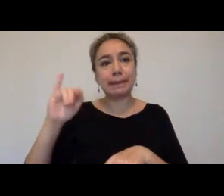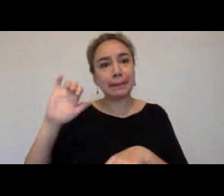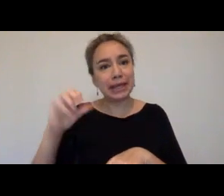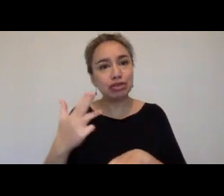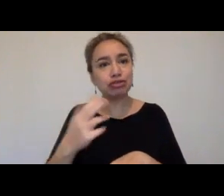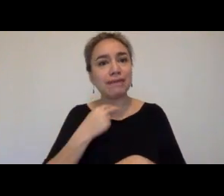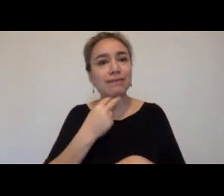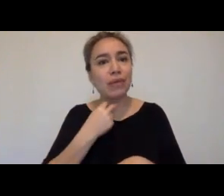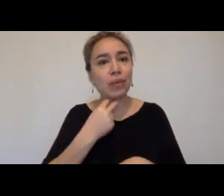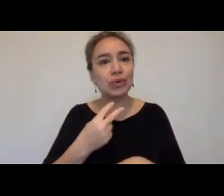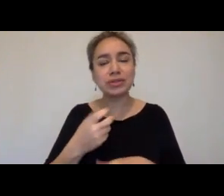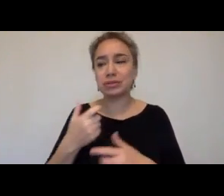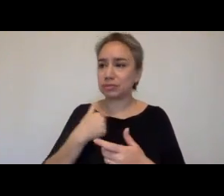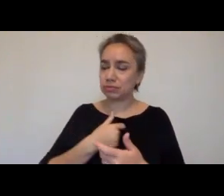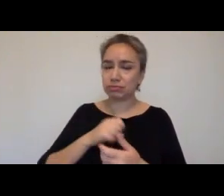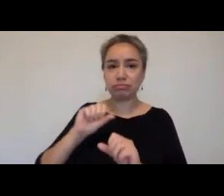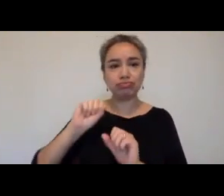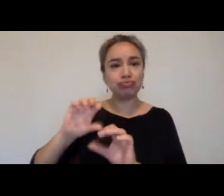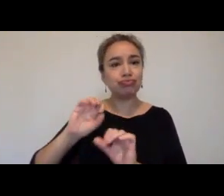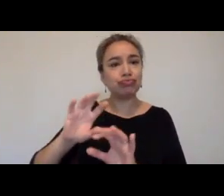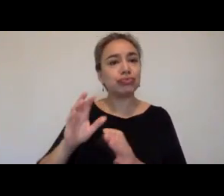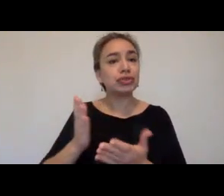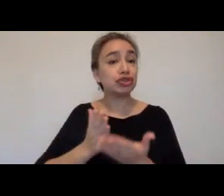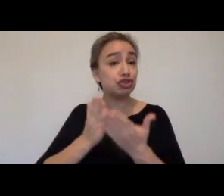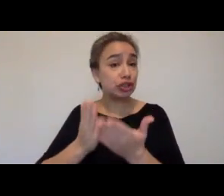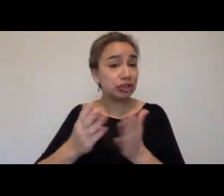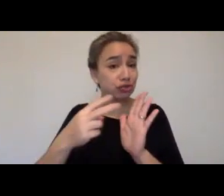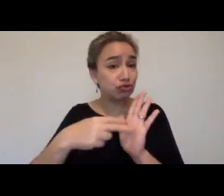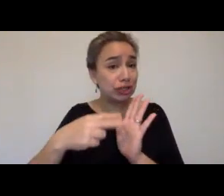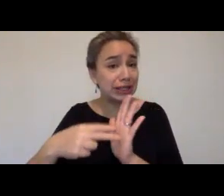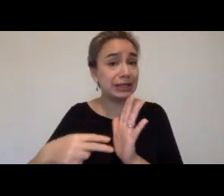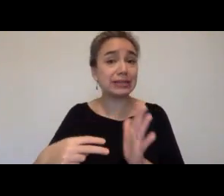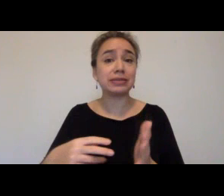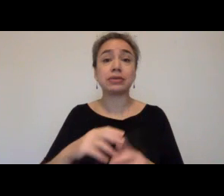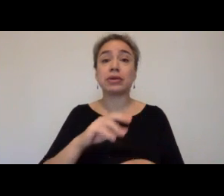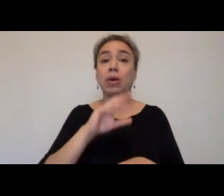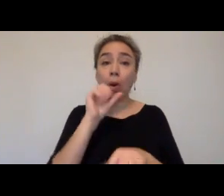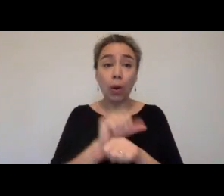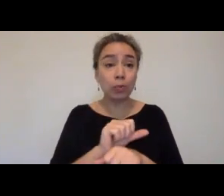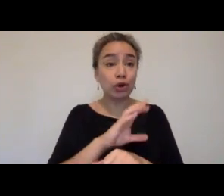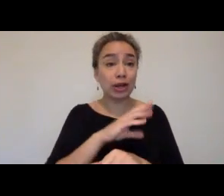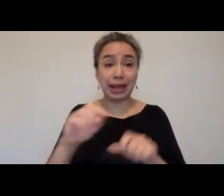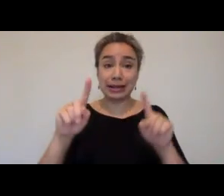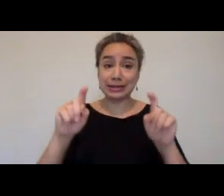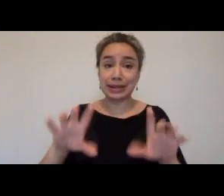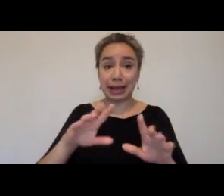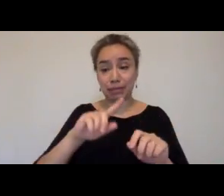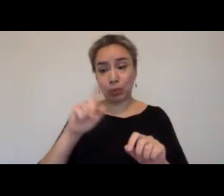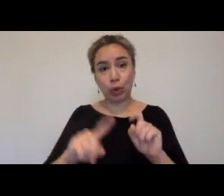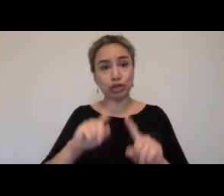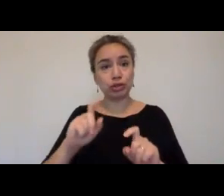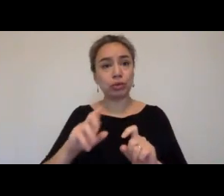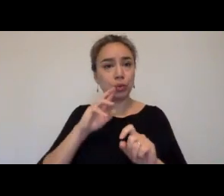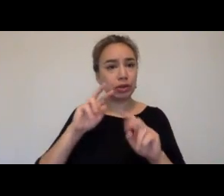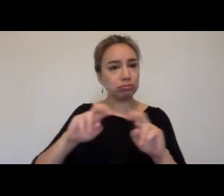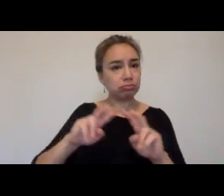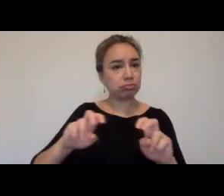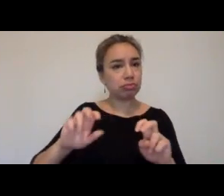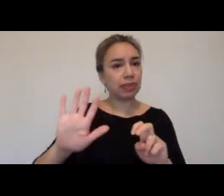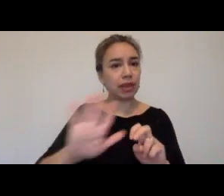also gave them suggested readings, and we designed homework and exam questions that assess the student understanding of this